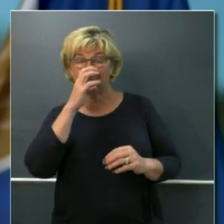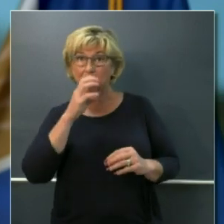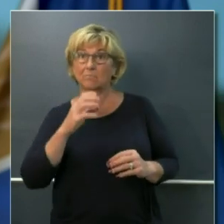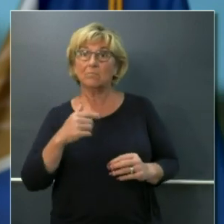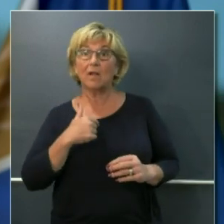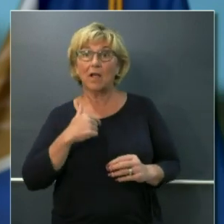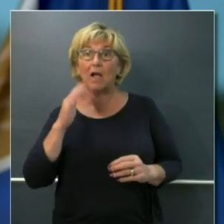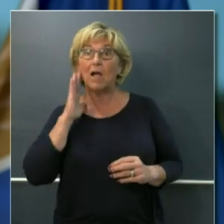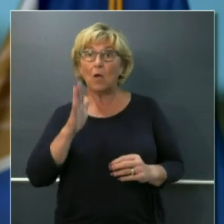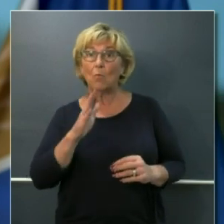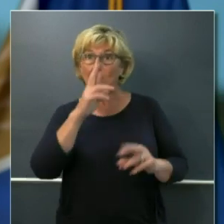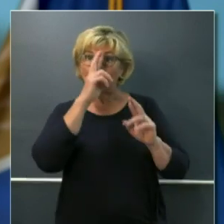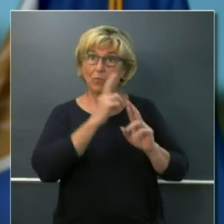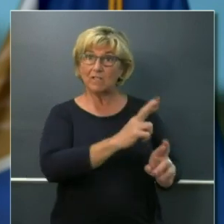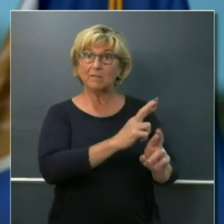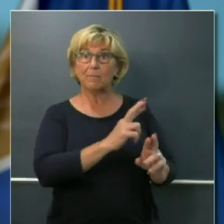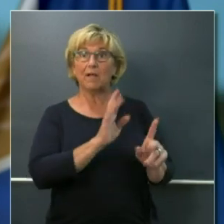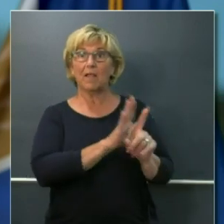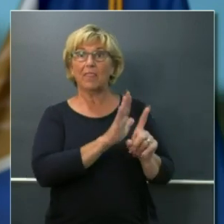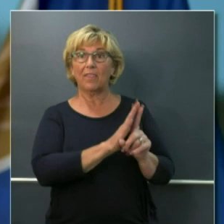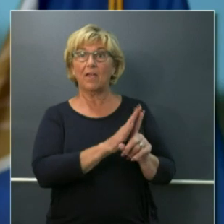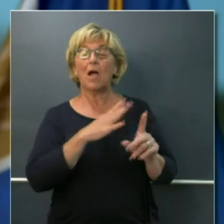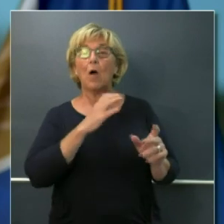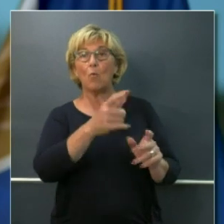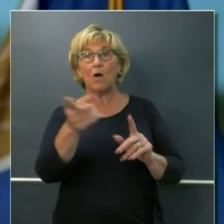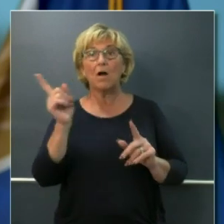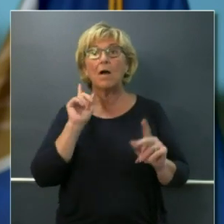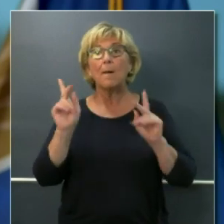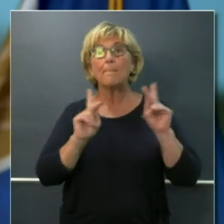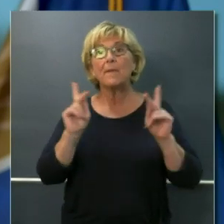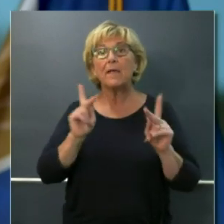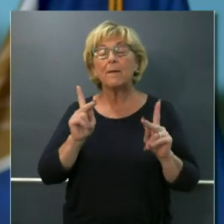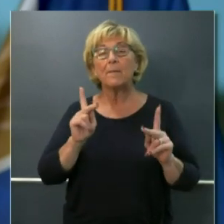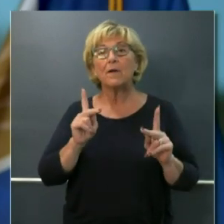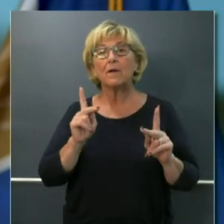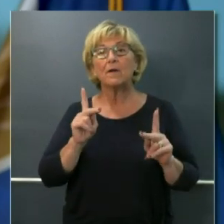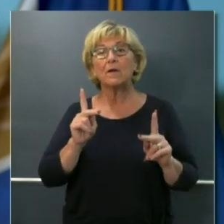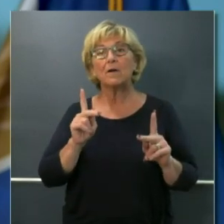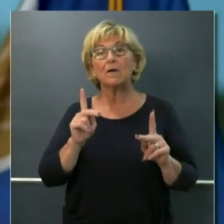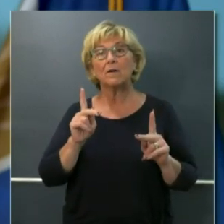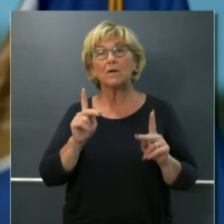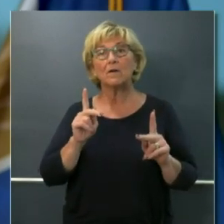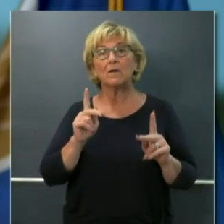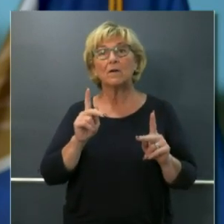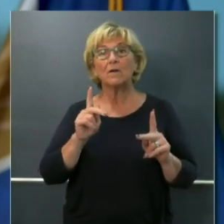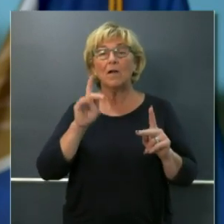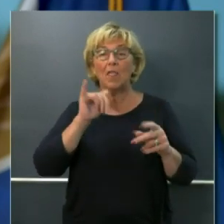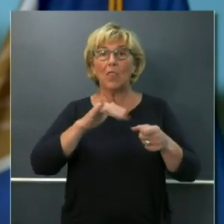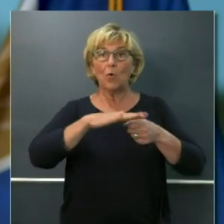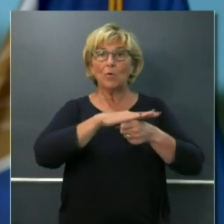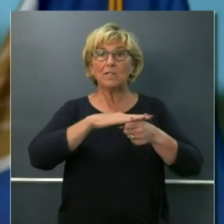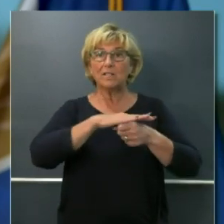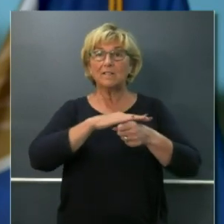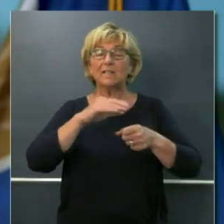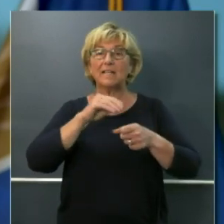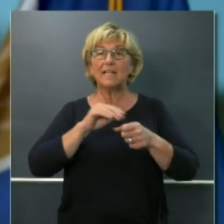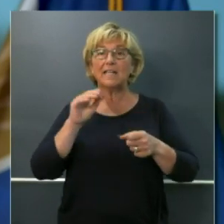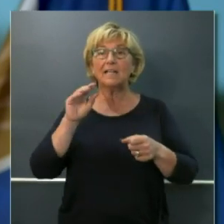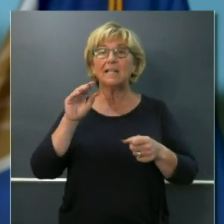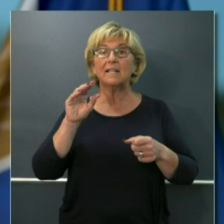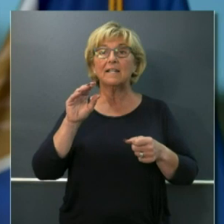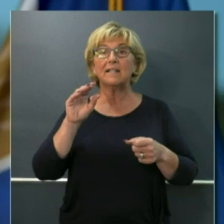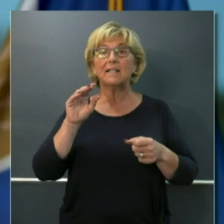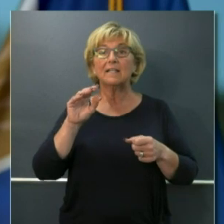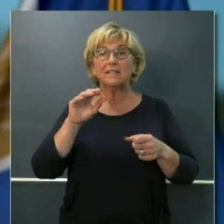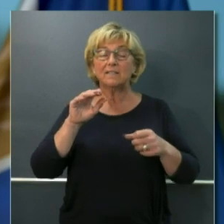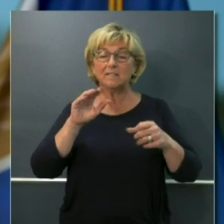going to respect that, and I want folks to know, not just in those 6 Bay Area counties, a few extra cities, that's the